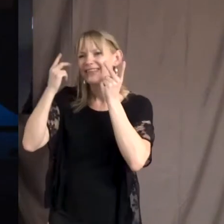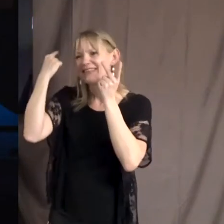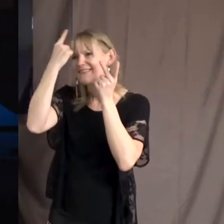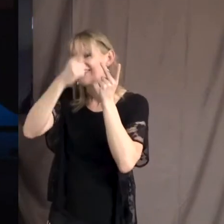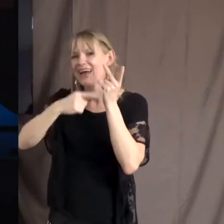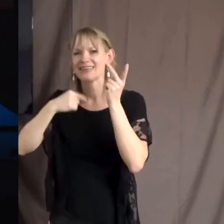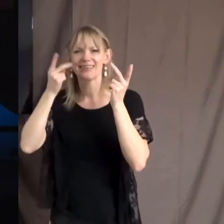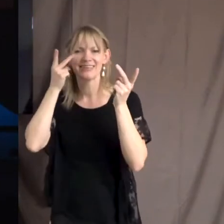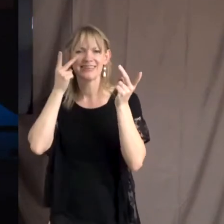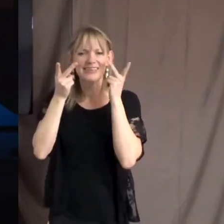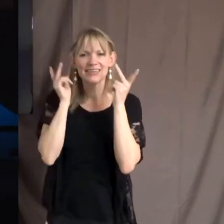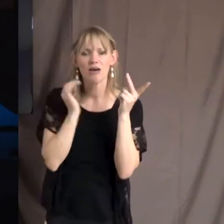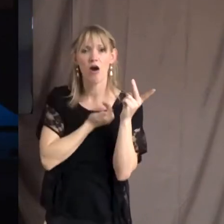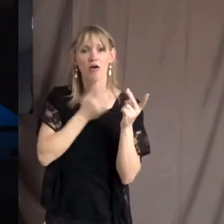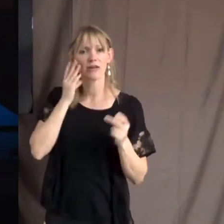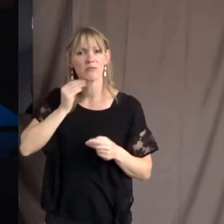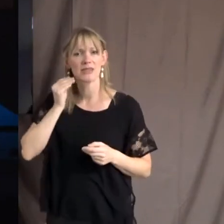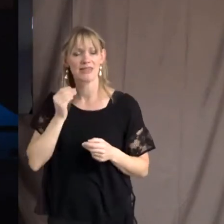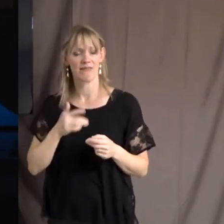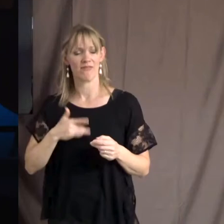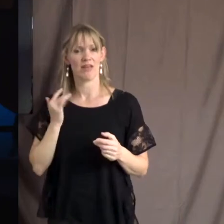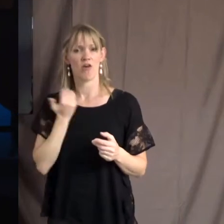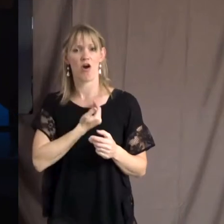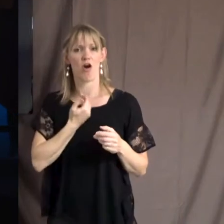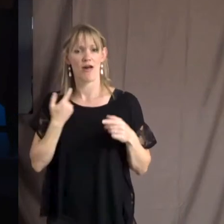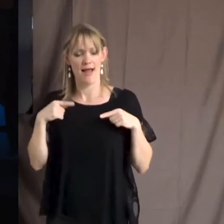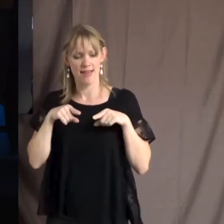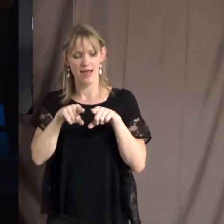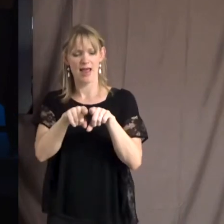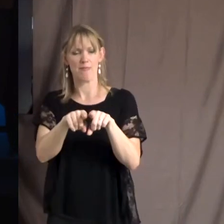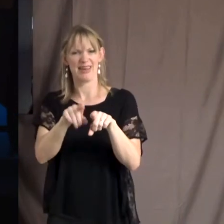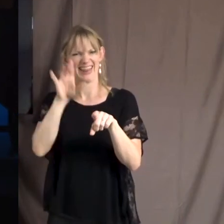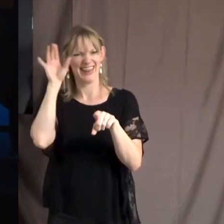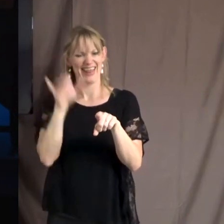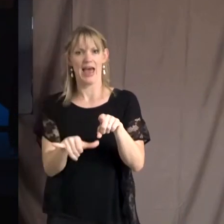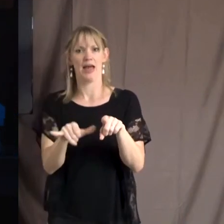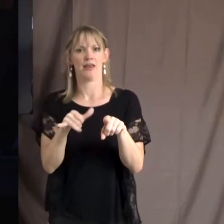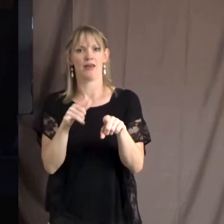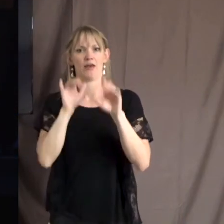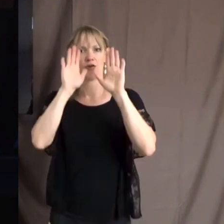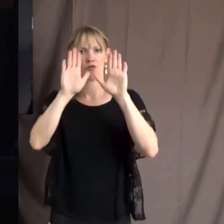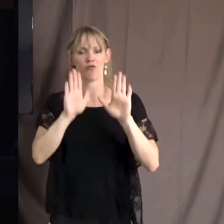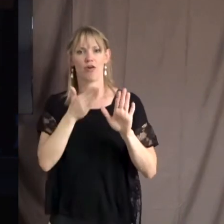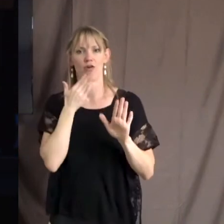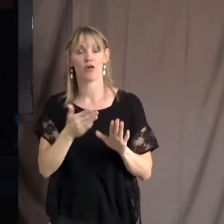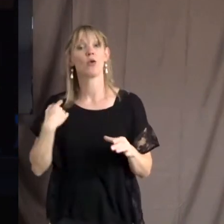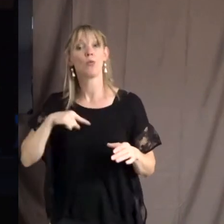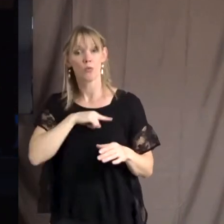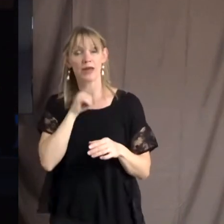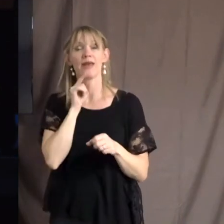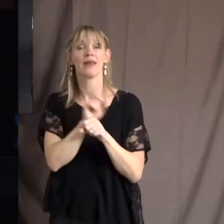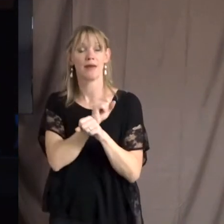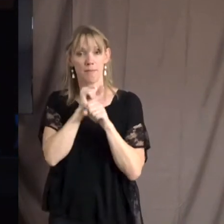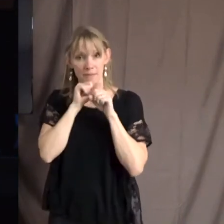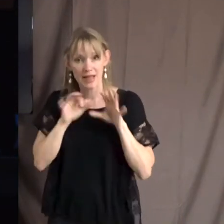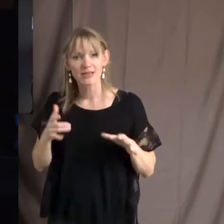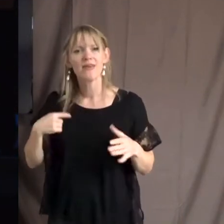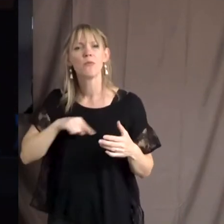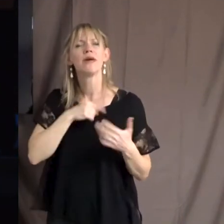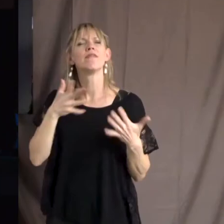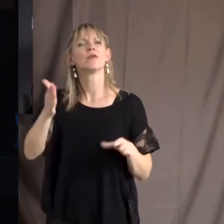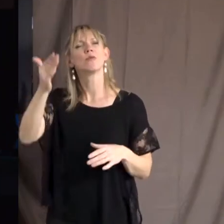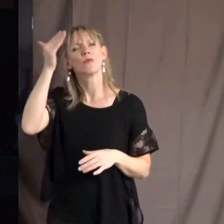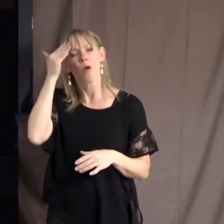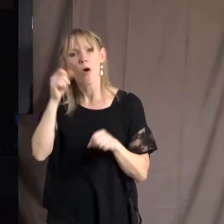and feel the alignment that we have towards that great good. We are blessed. We know that we are blessed,